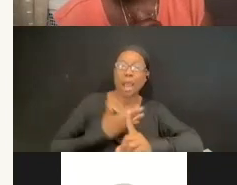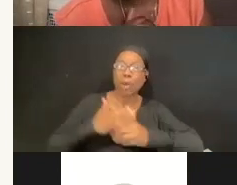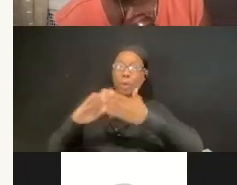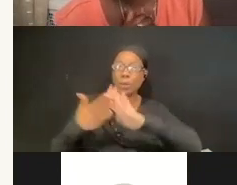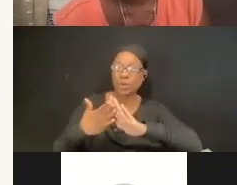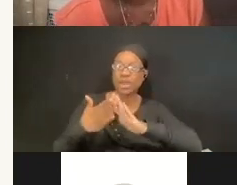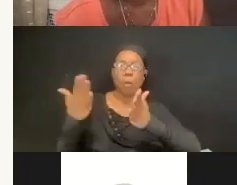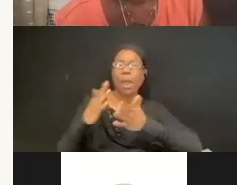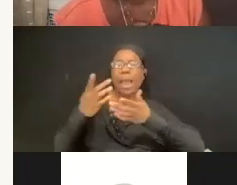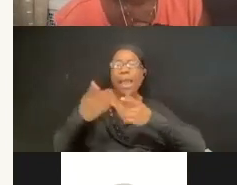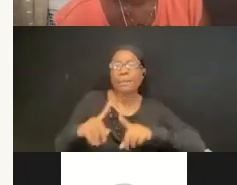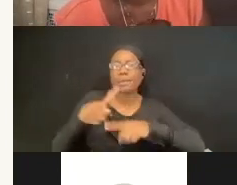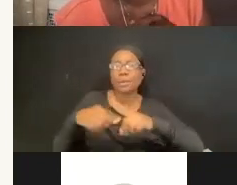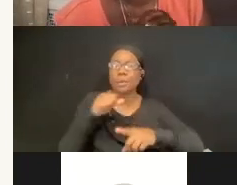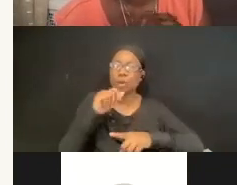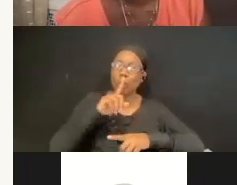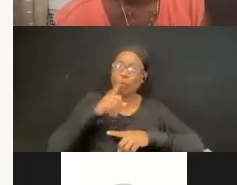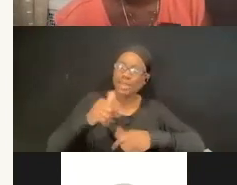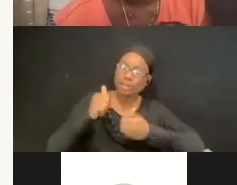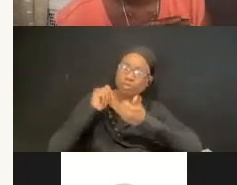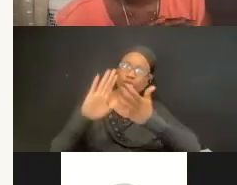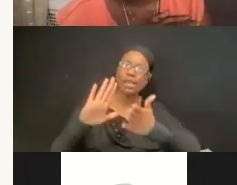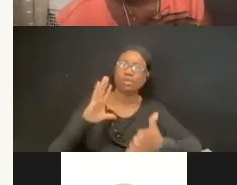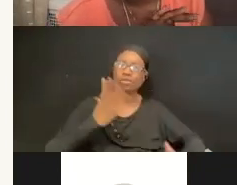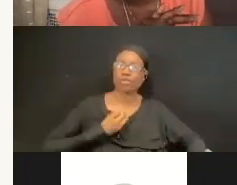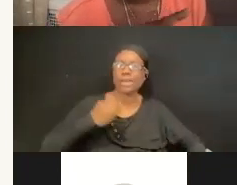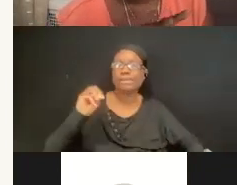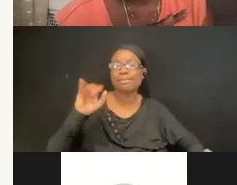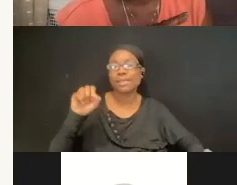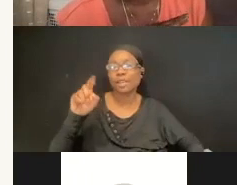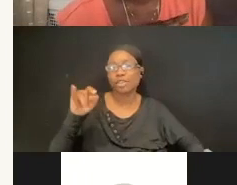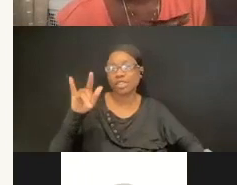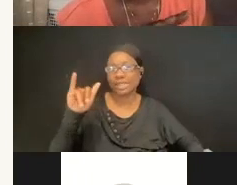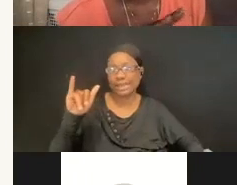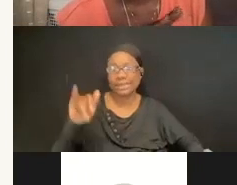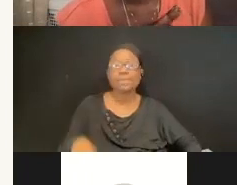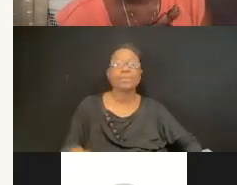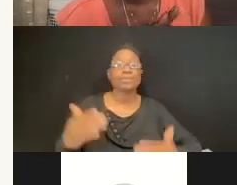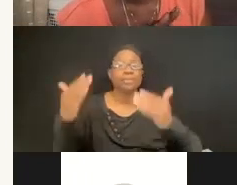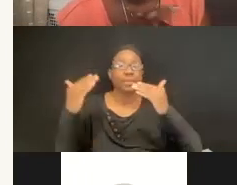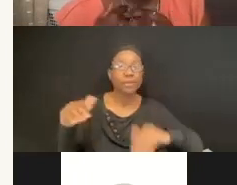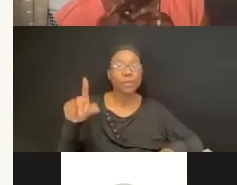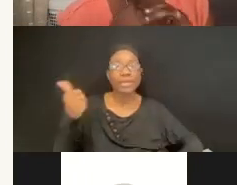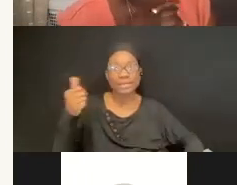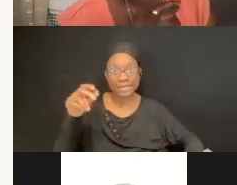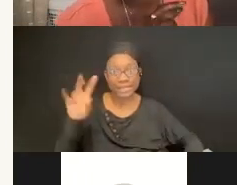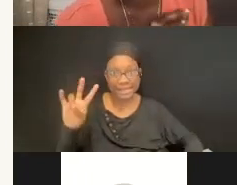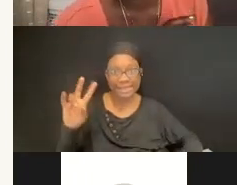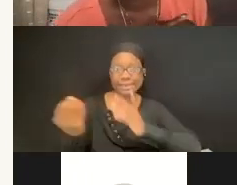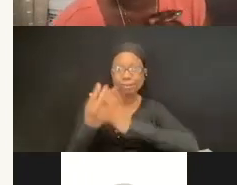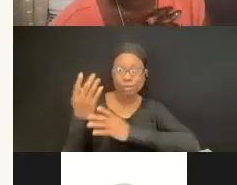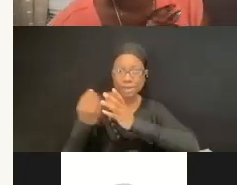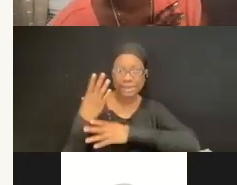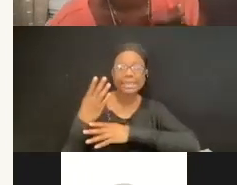Let's go to 2017. So in the springtime of 2017, North Carolina says that they're going to repeal